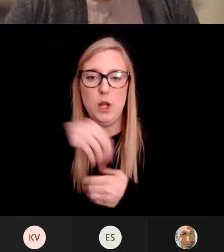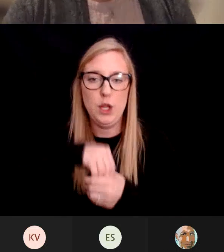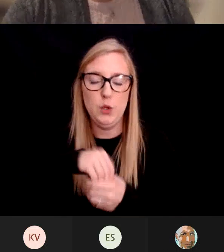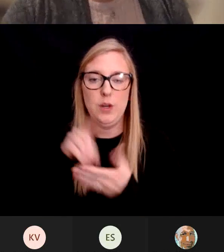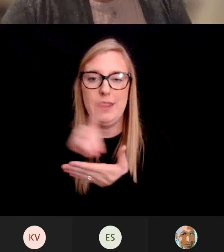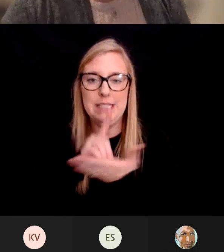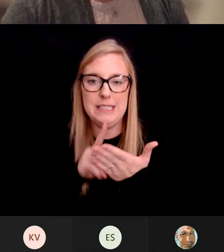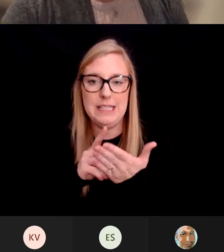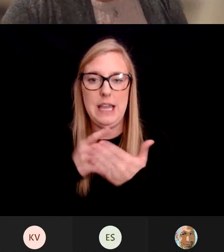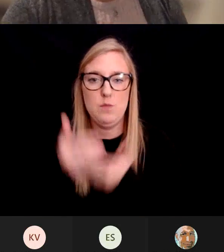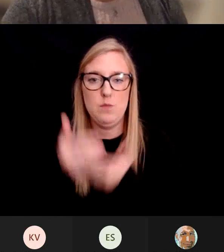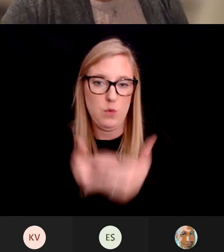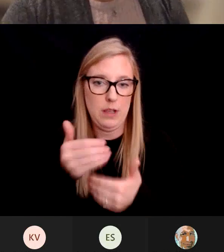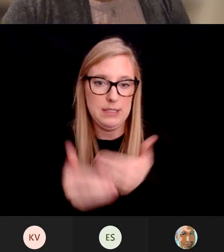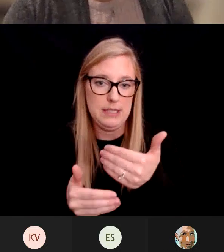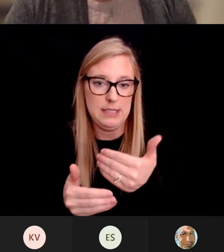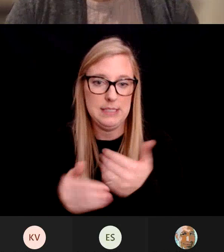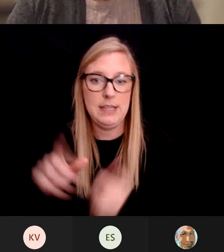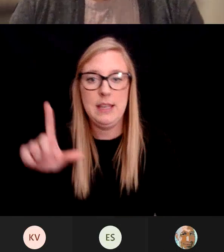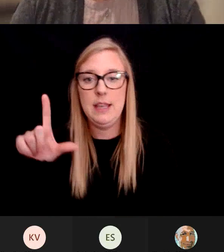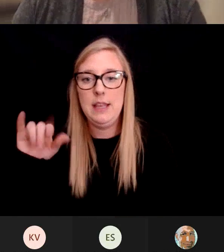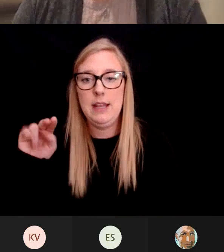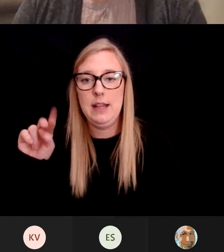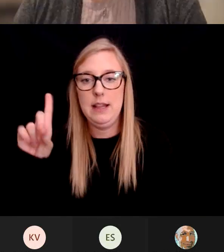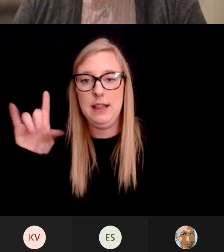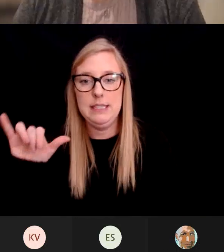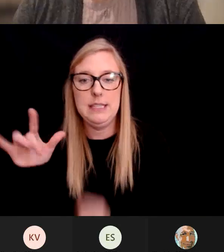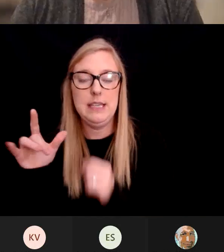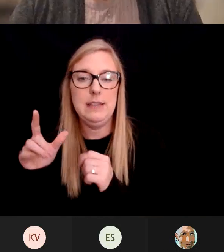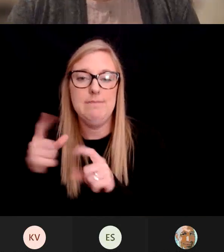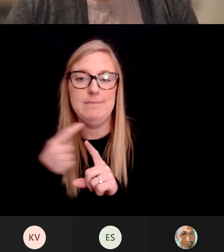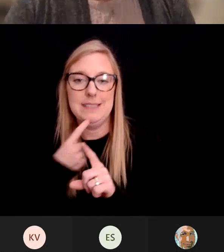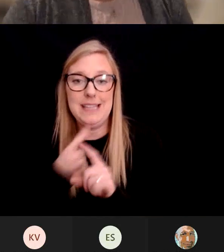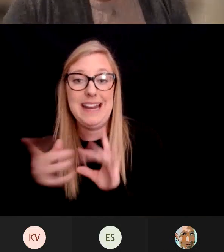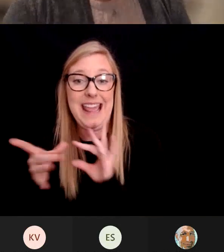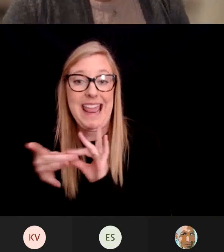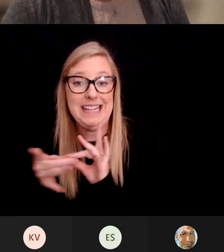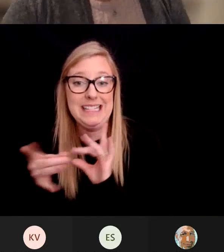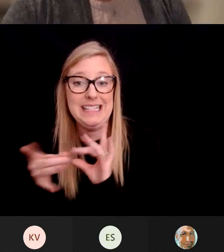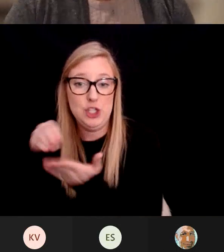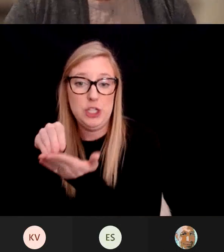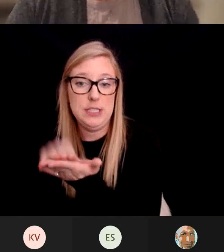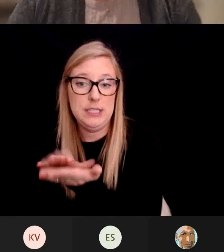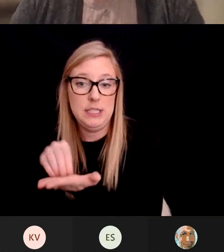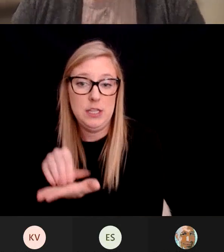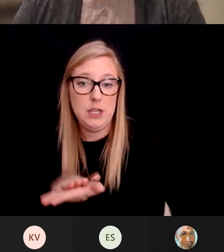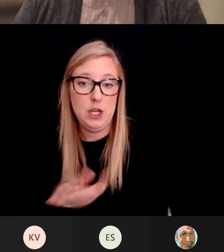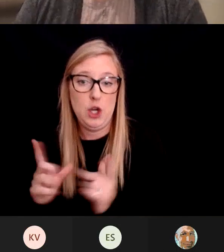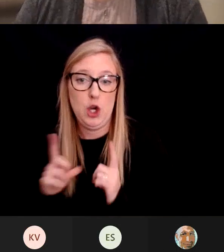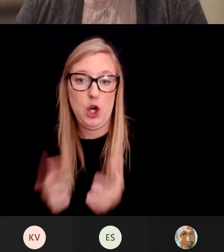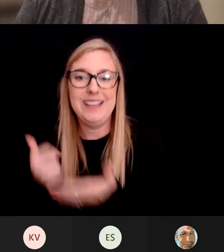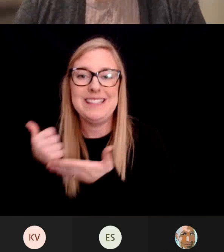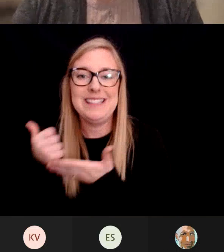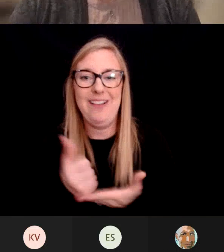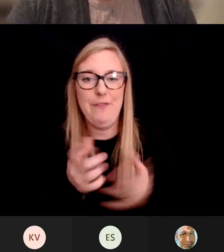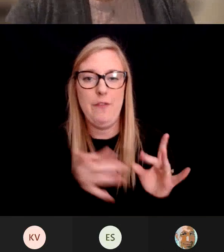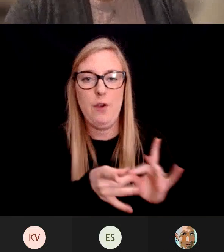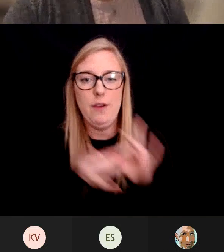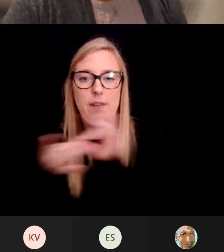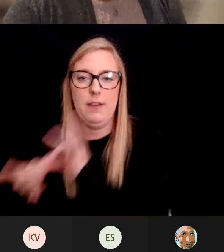Lindsay mentioned annotations earlier. We found that to be a really effective way to kind of bridge the gap between design and